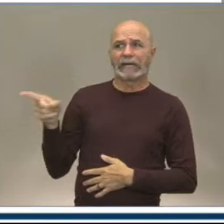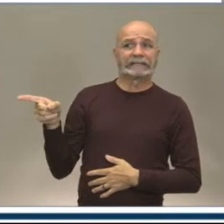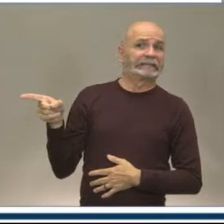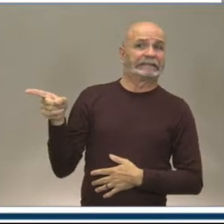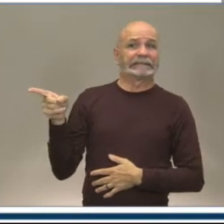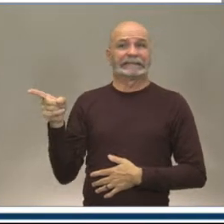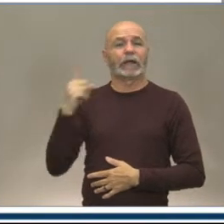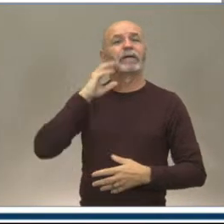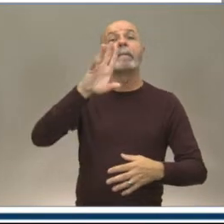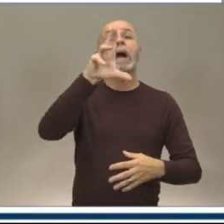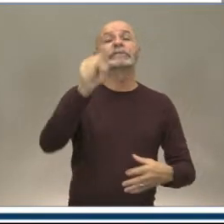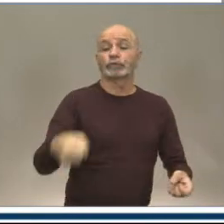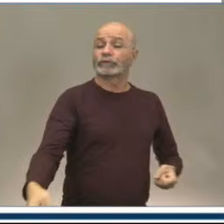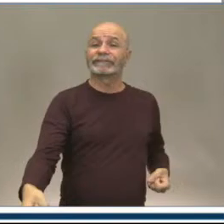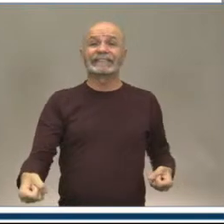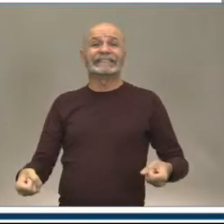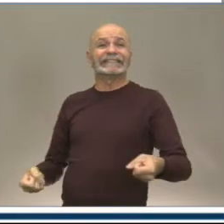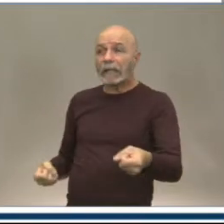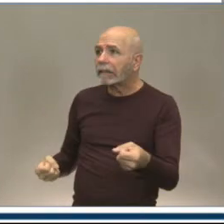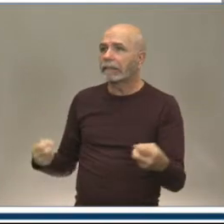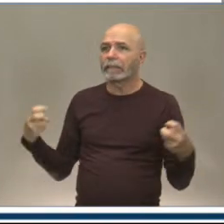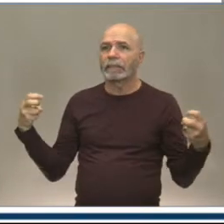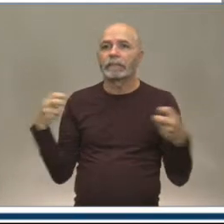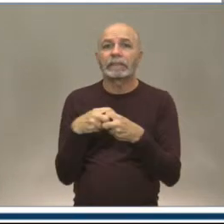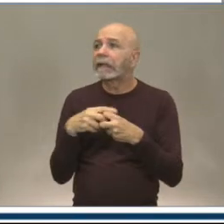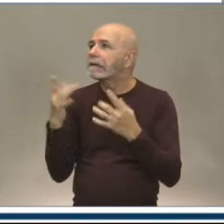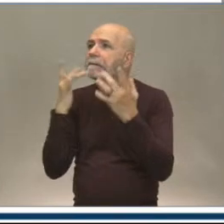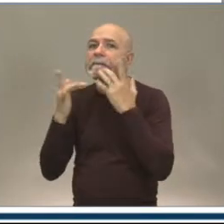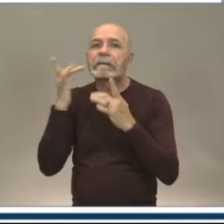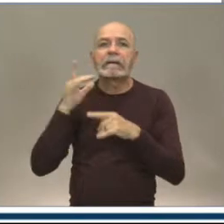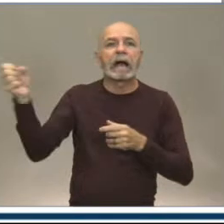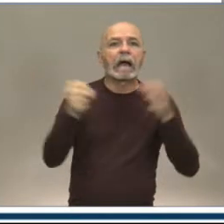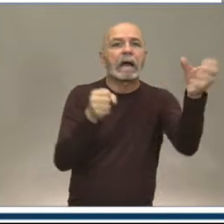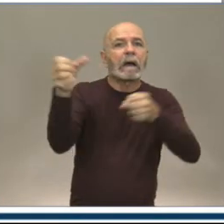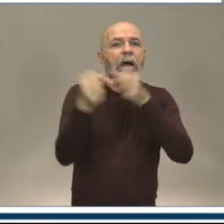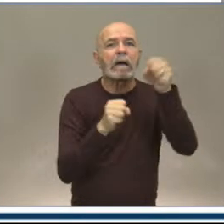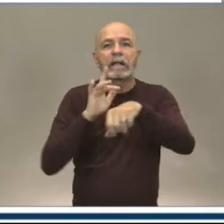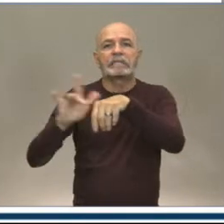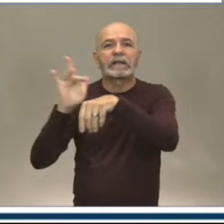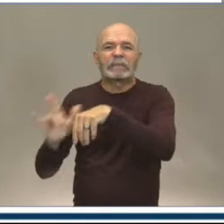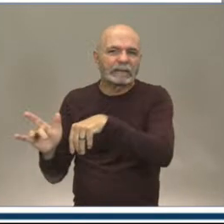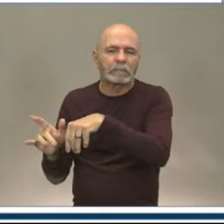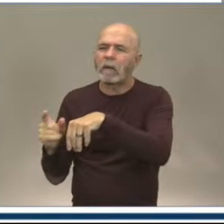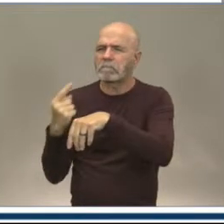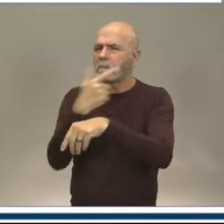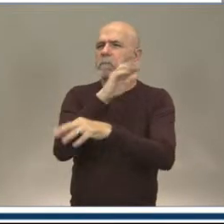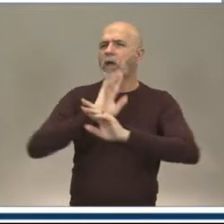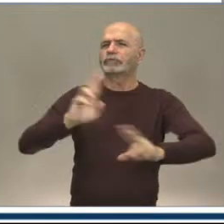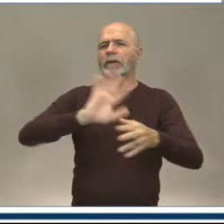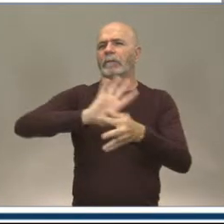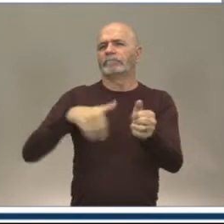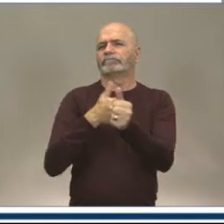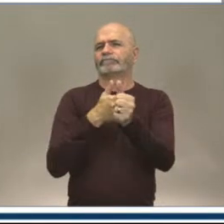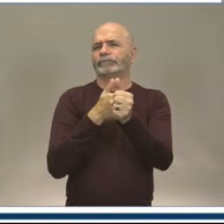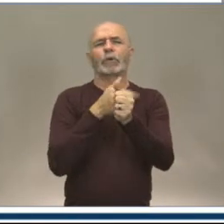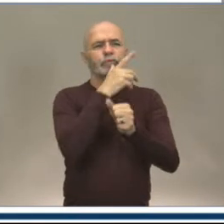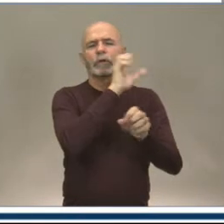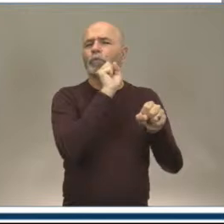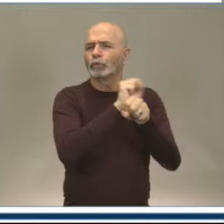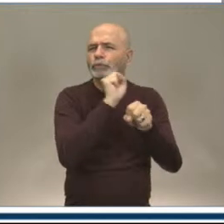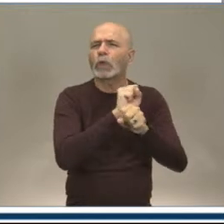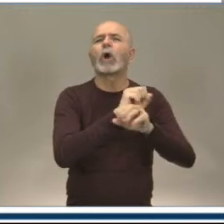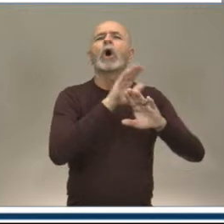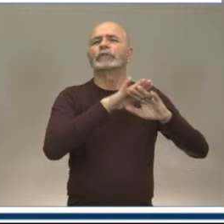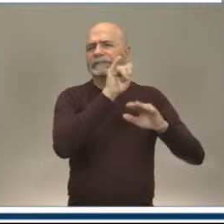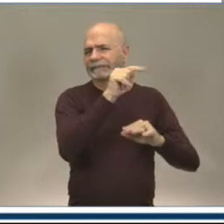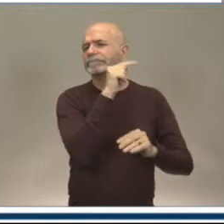issue due to driver availability. But these are all things that are being planned for by the employers. So we'll have the